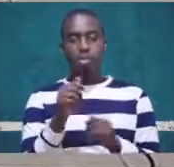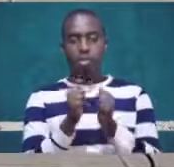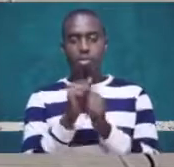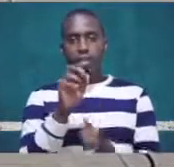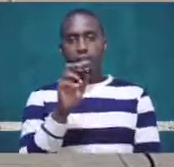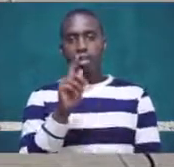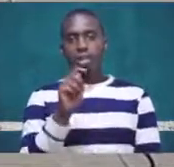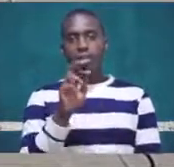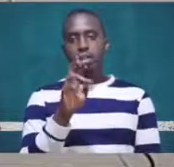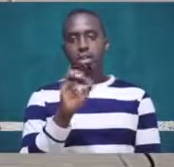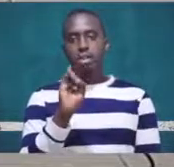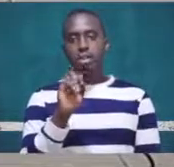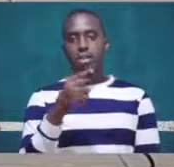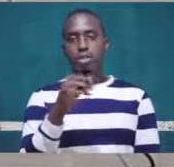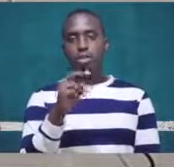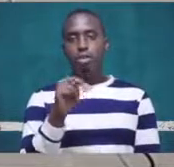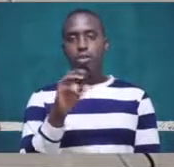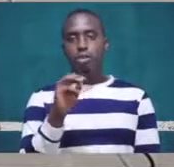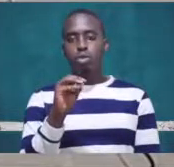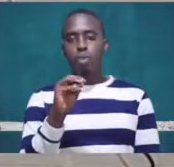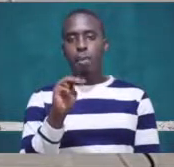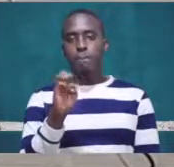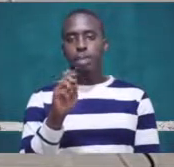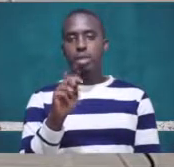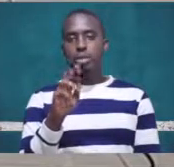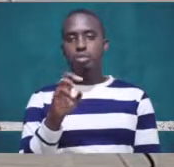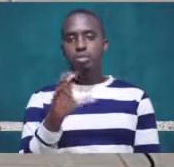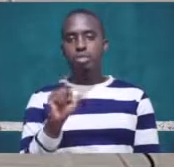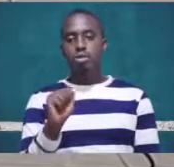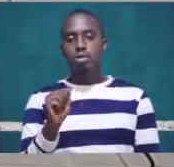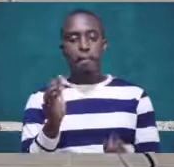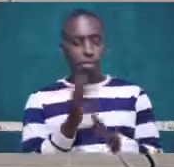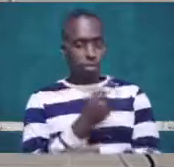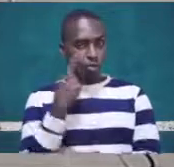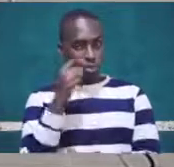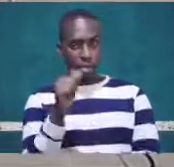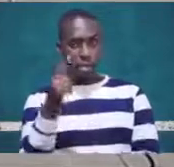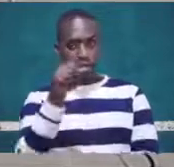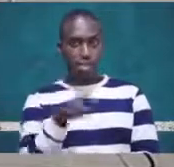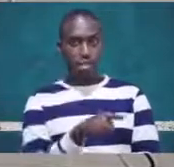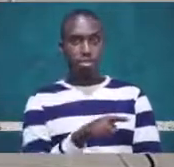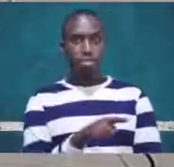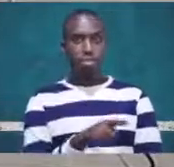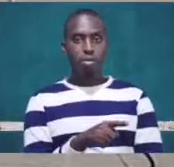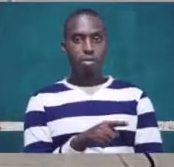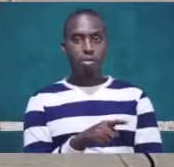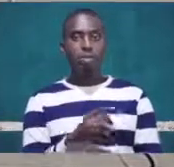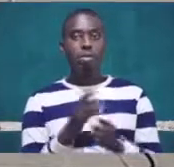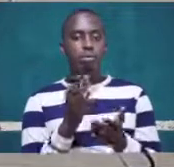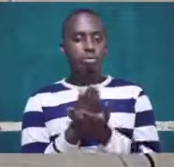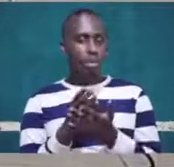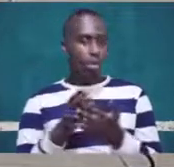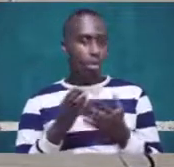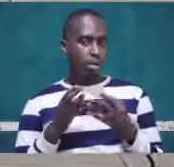function, but before looking at another kind of integral of trigonometric function, let